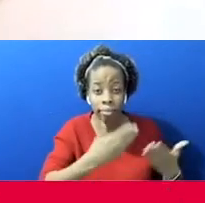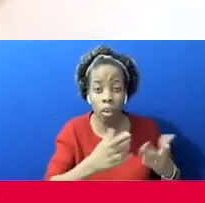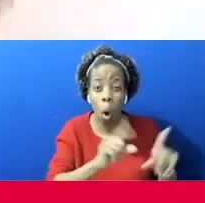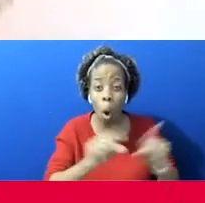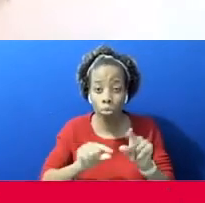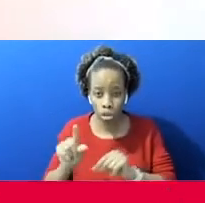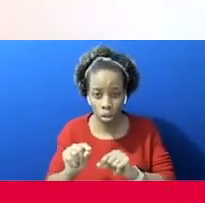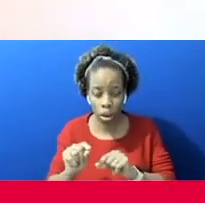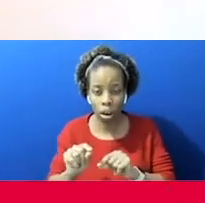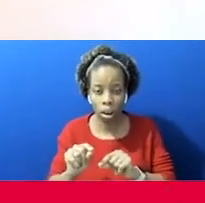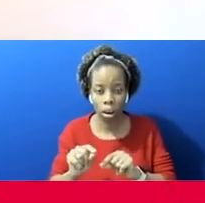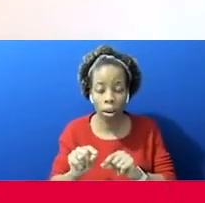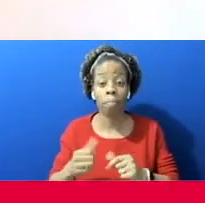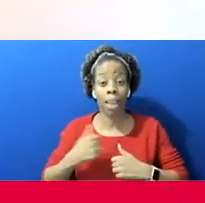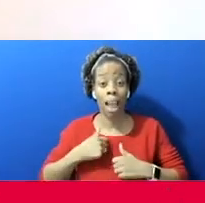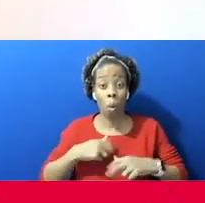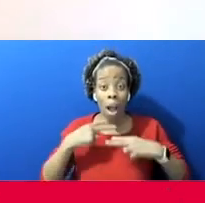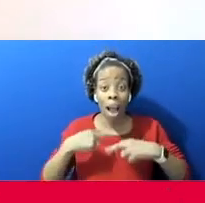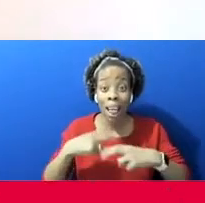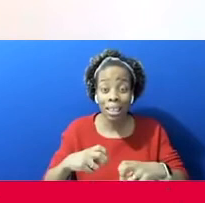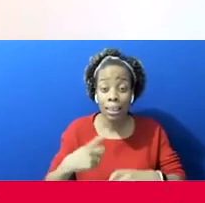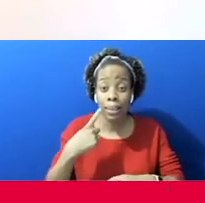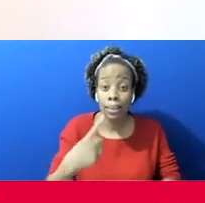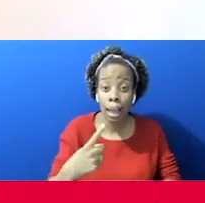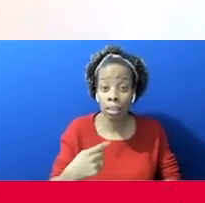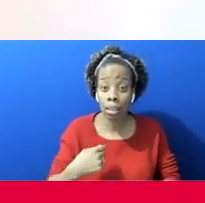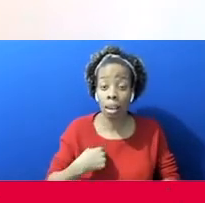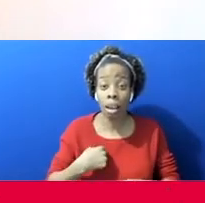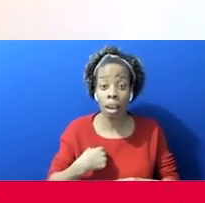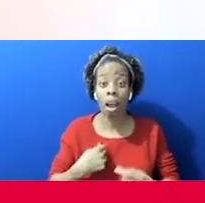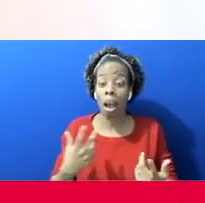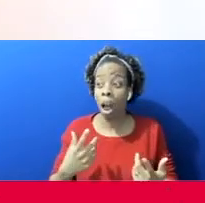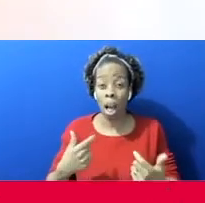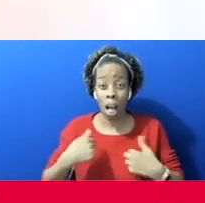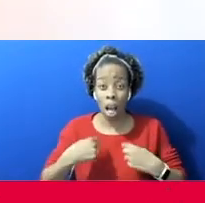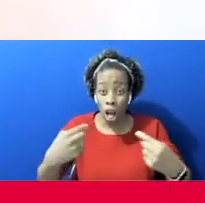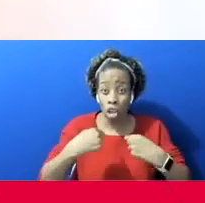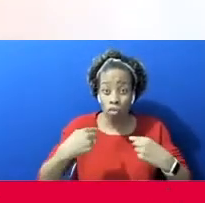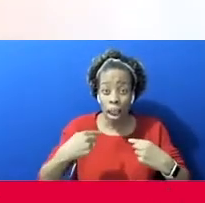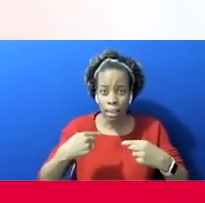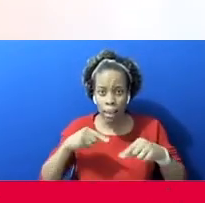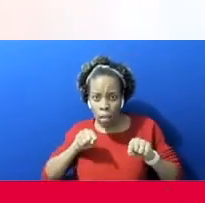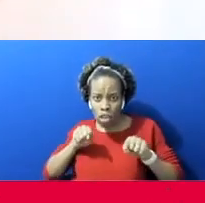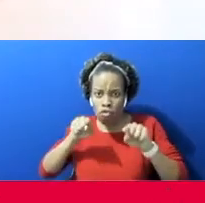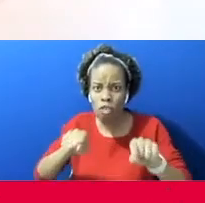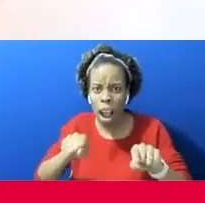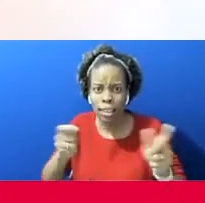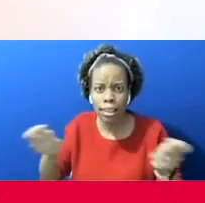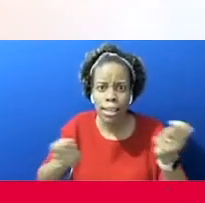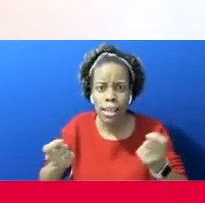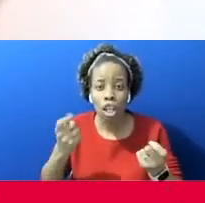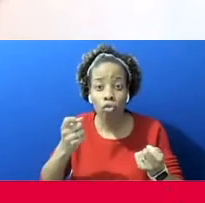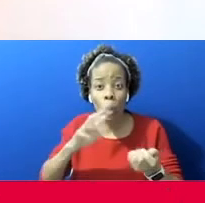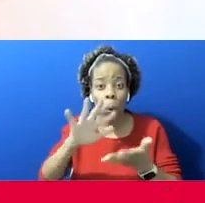if the analysis says that our biggest threat can only be countered with nuclear weapons, then that is, you know, where the research